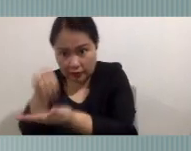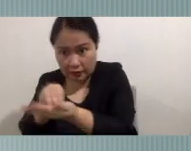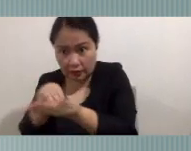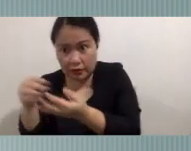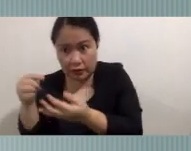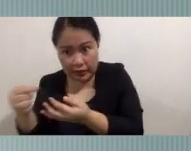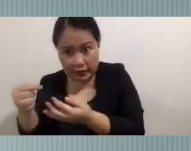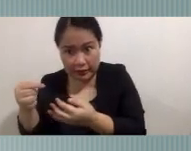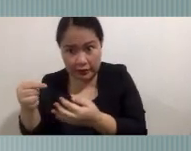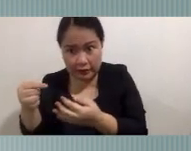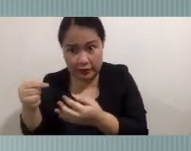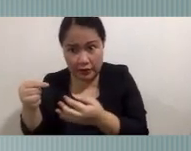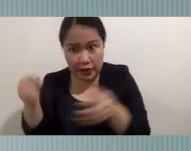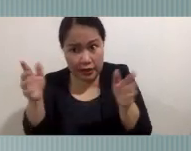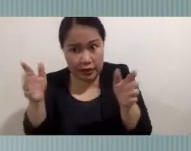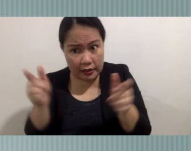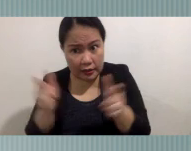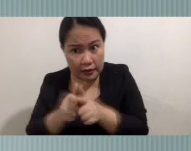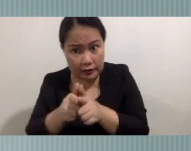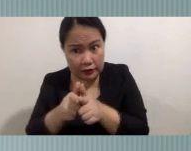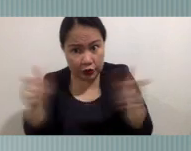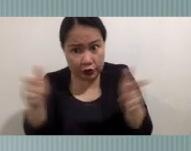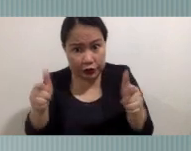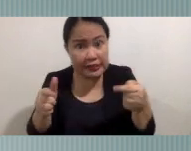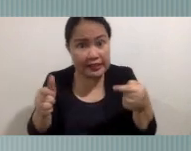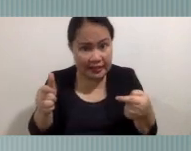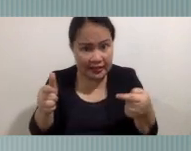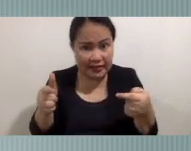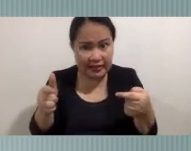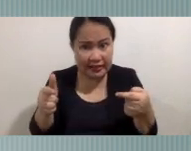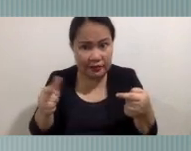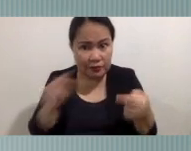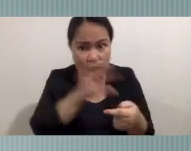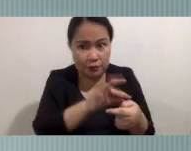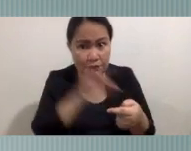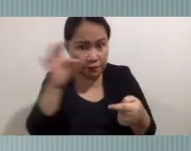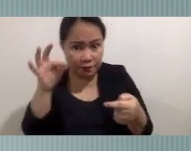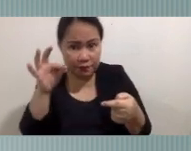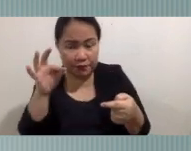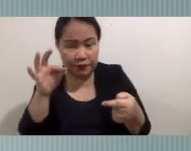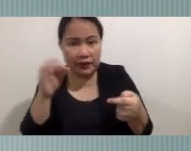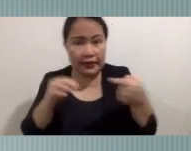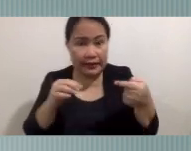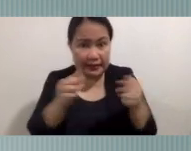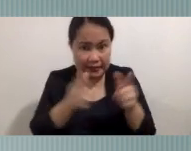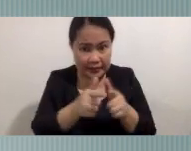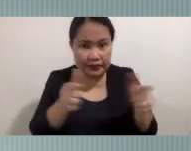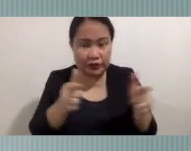titingin, ibig sabihin that your larger integer must be negative.